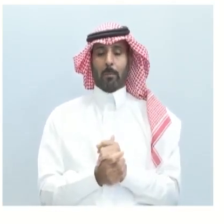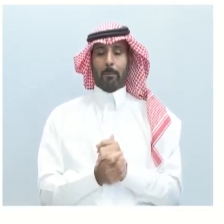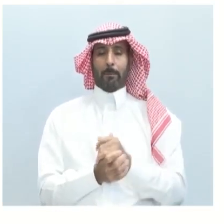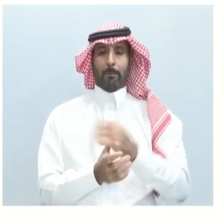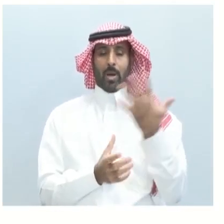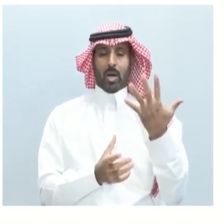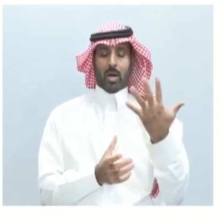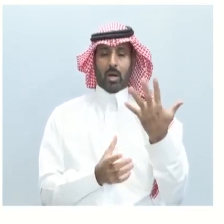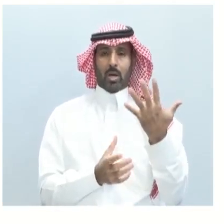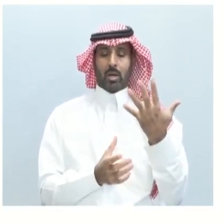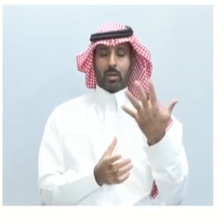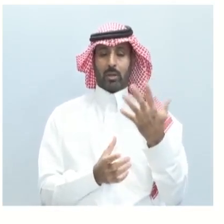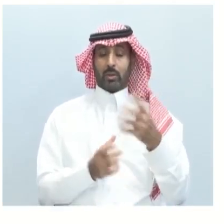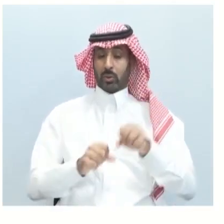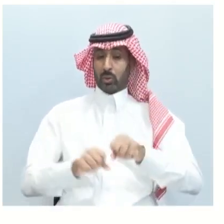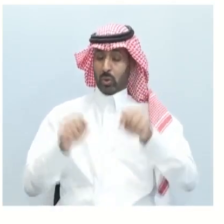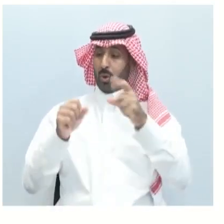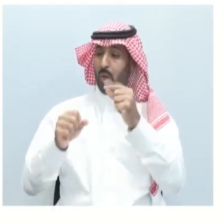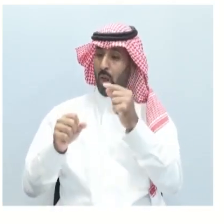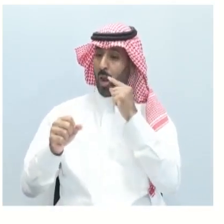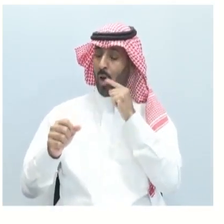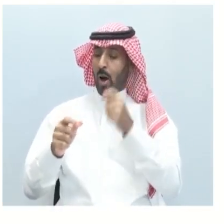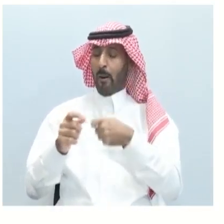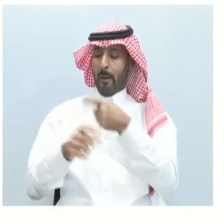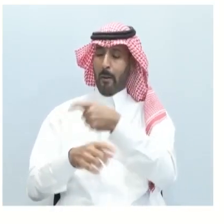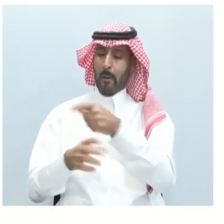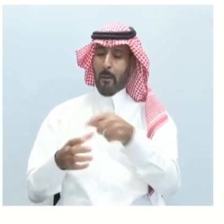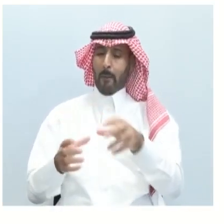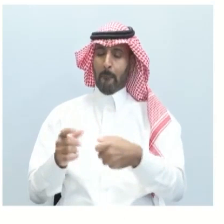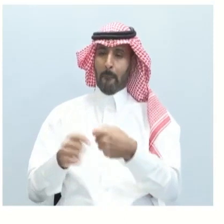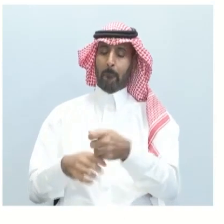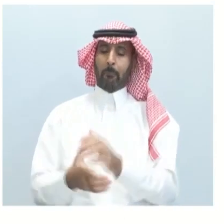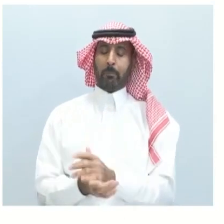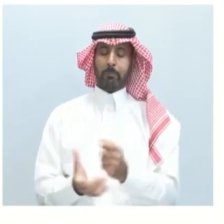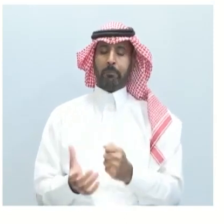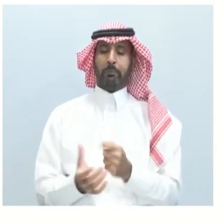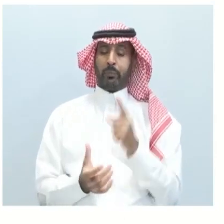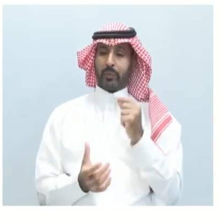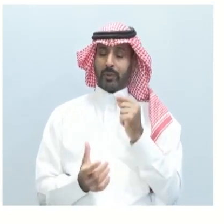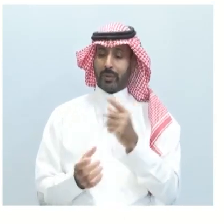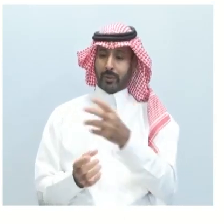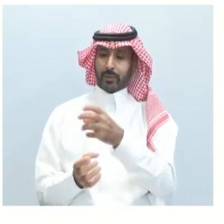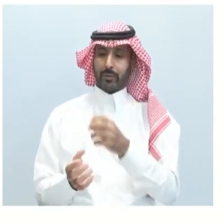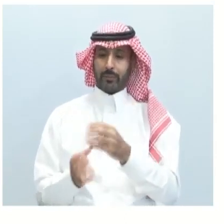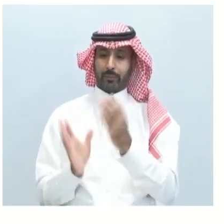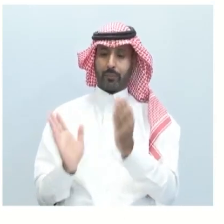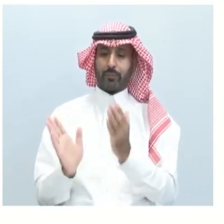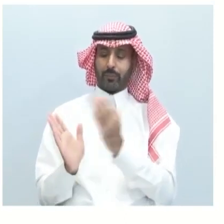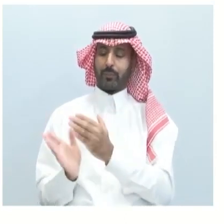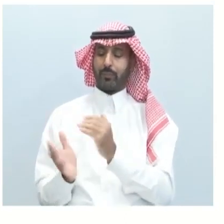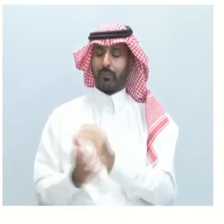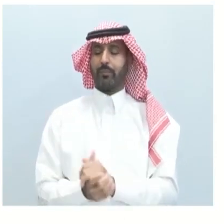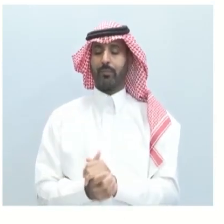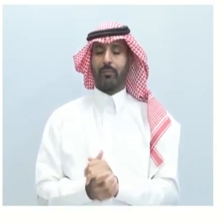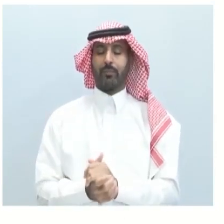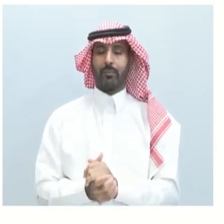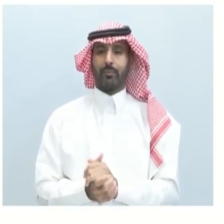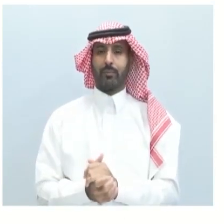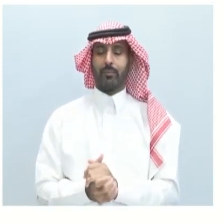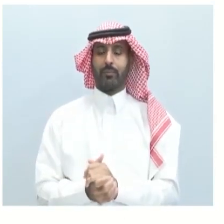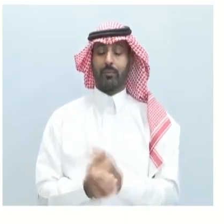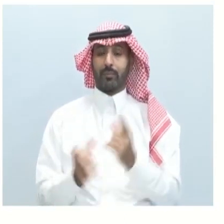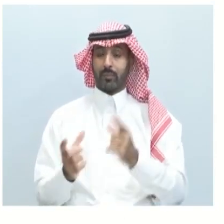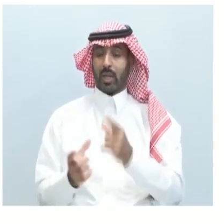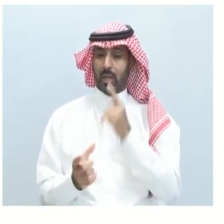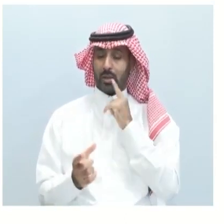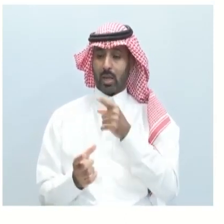5, this store has the best selection. So we have here, the store does have the best selection. Of course, I have